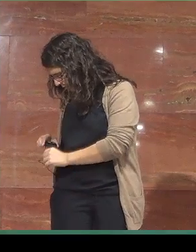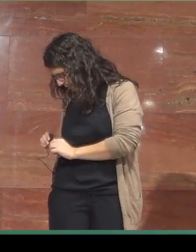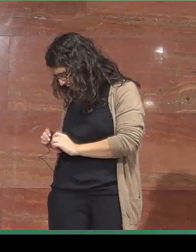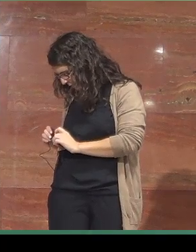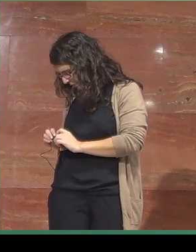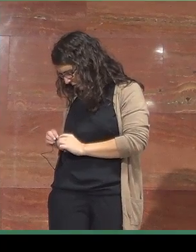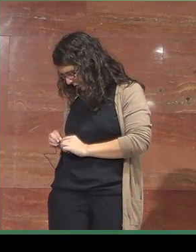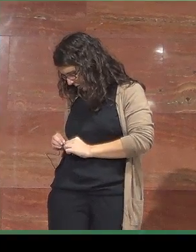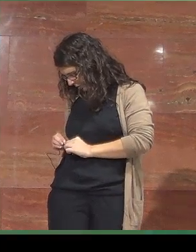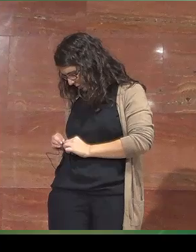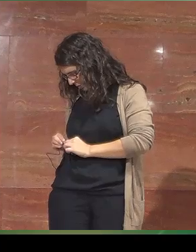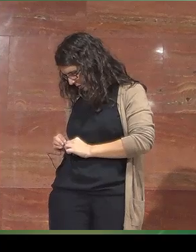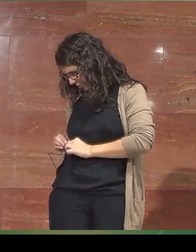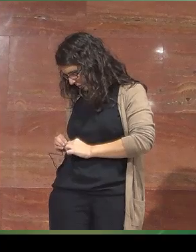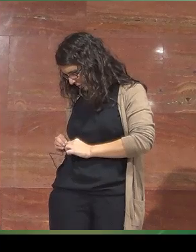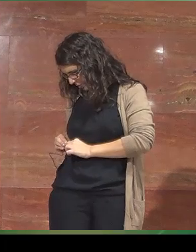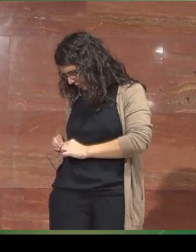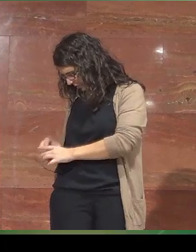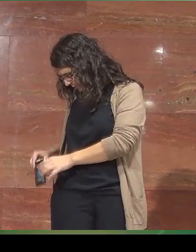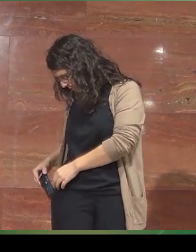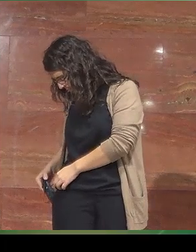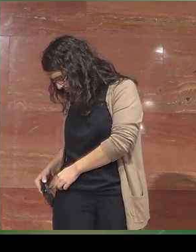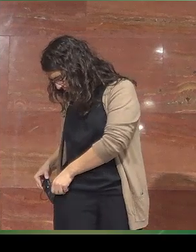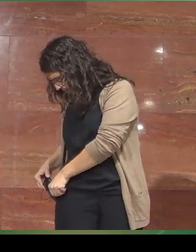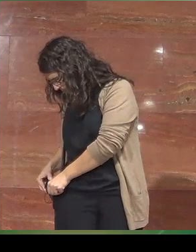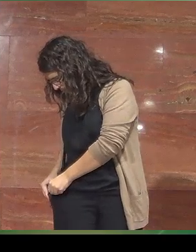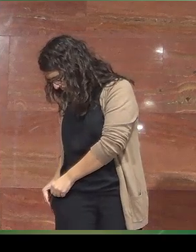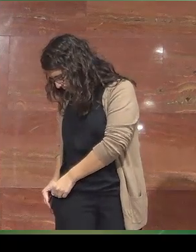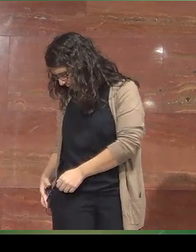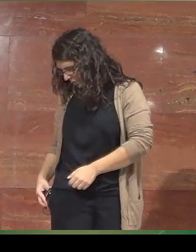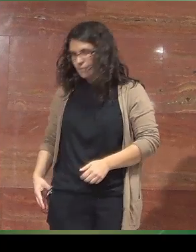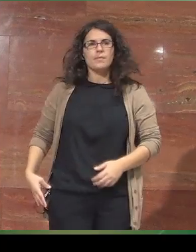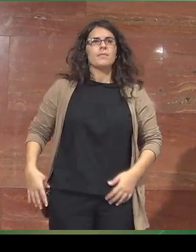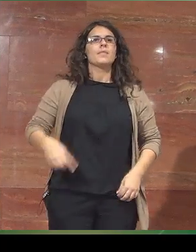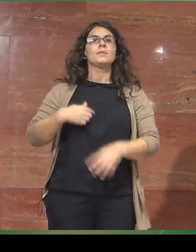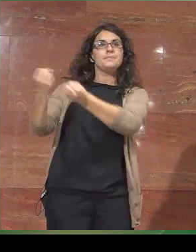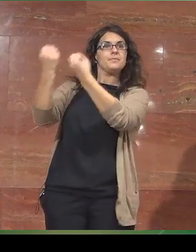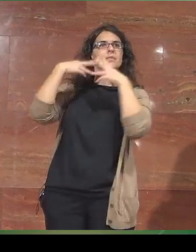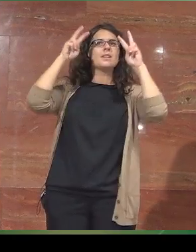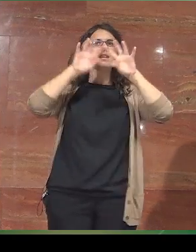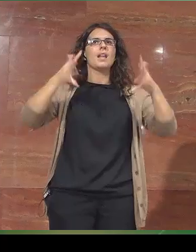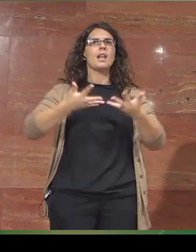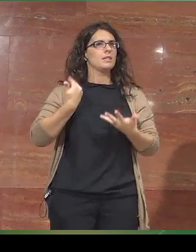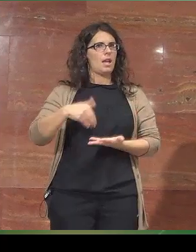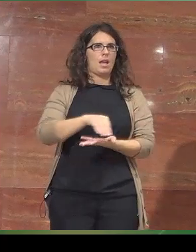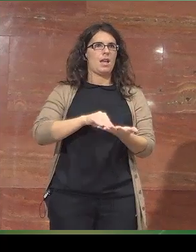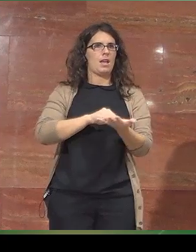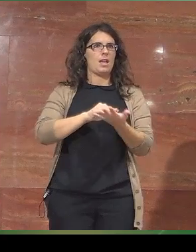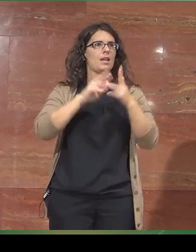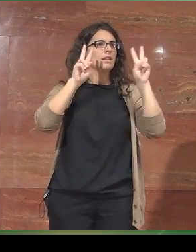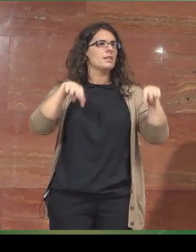Nos comentan que ya está solucionado. Está solucionado el tema de Internet y